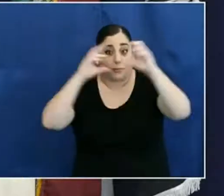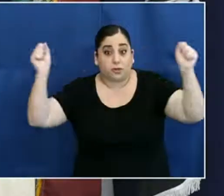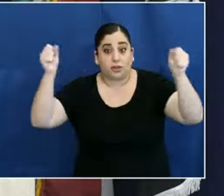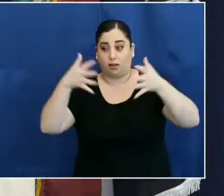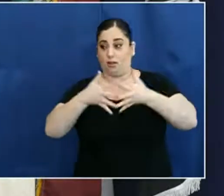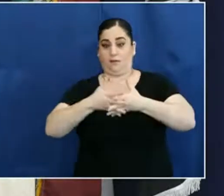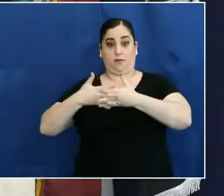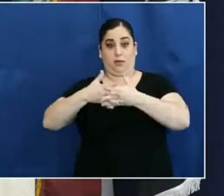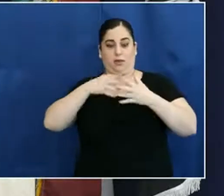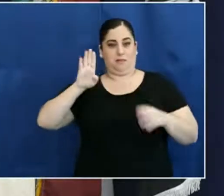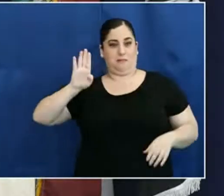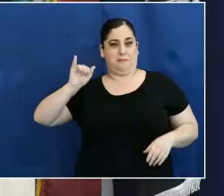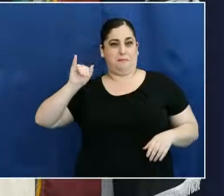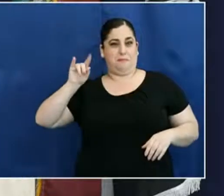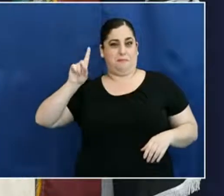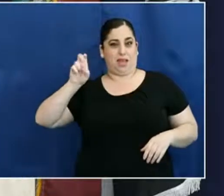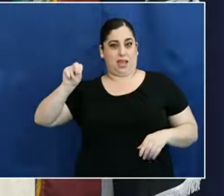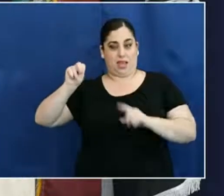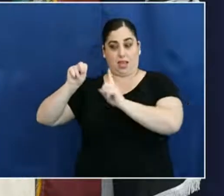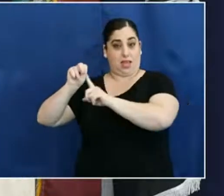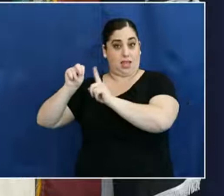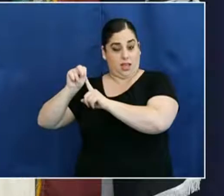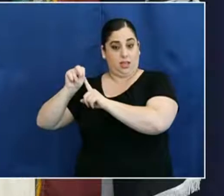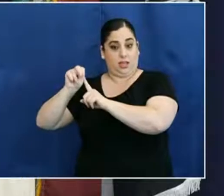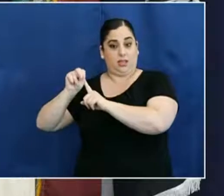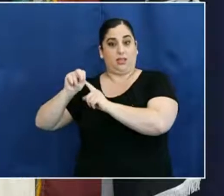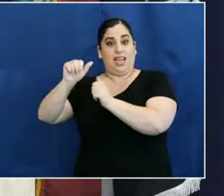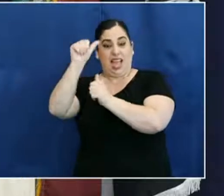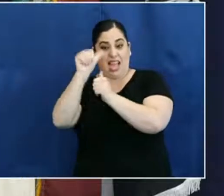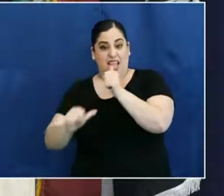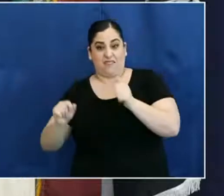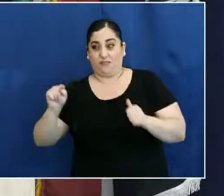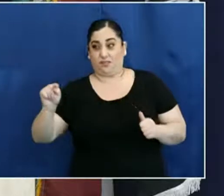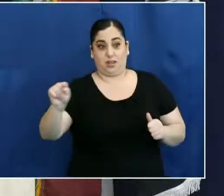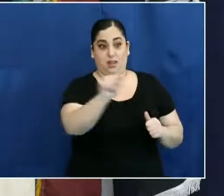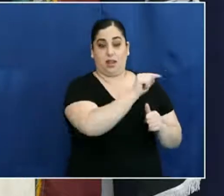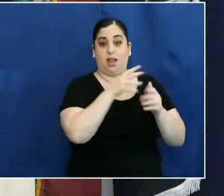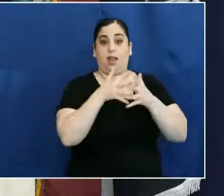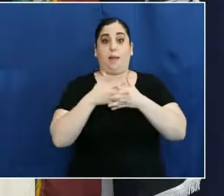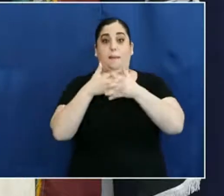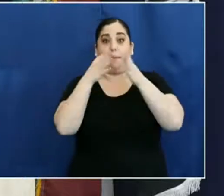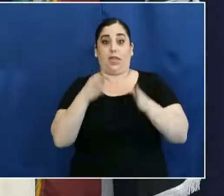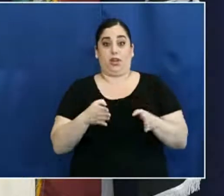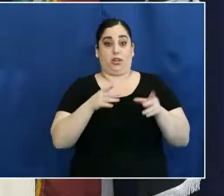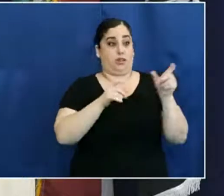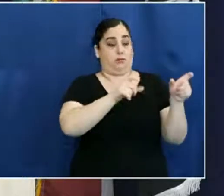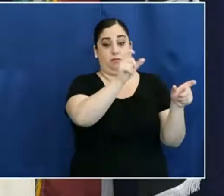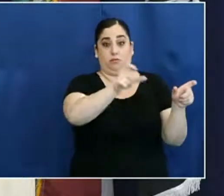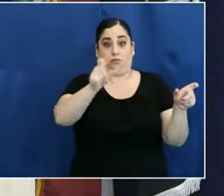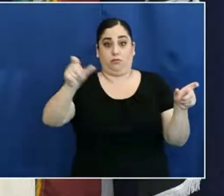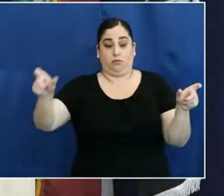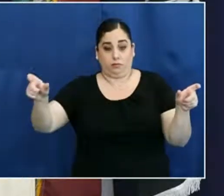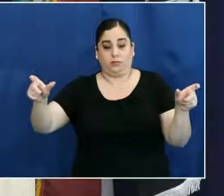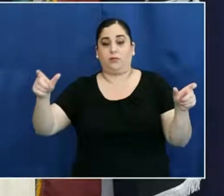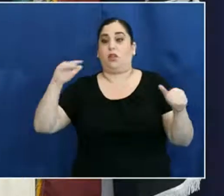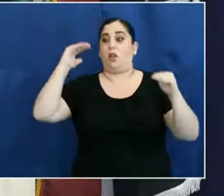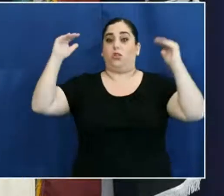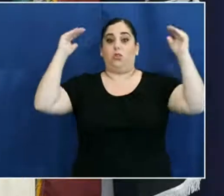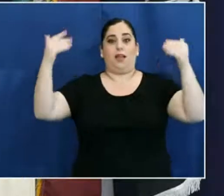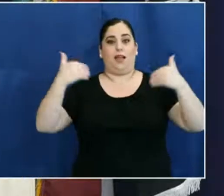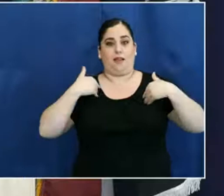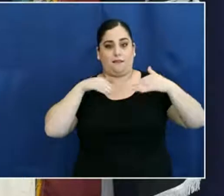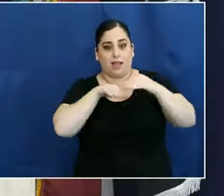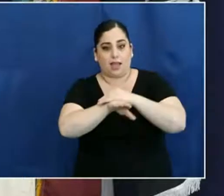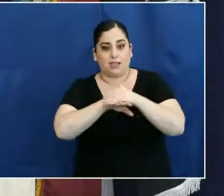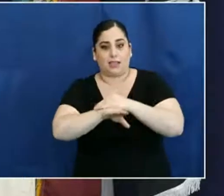well, that tells me if we're going to do that, then at some point at the end of March, we should sure see supplies increase. And so I just know that there's